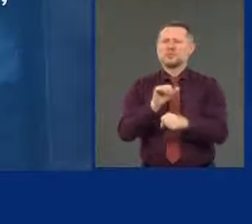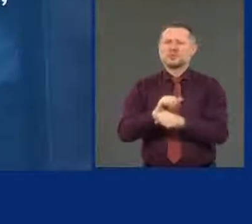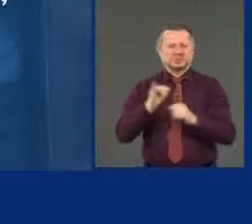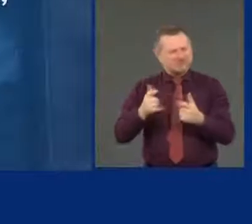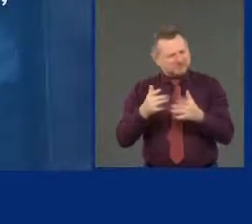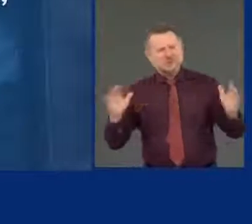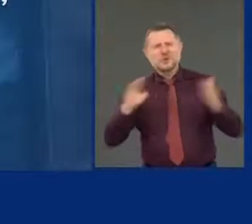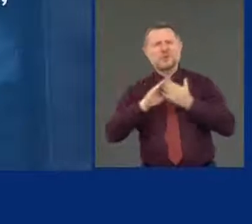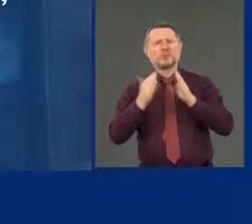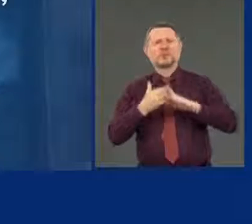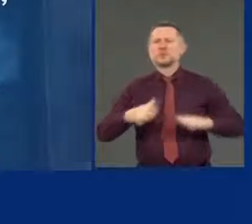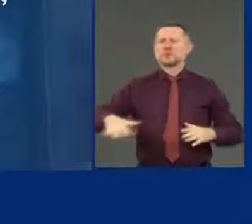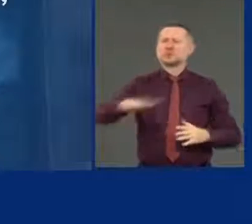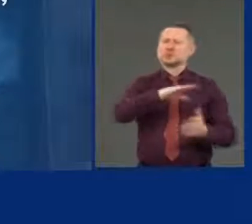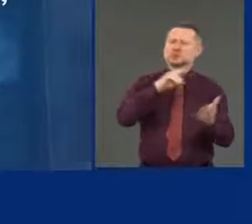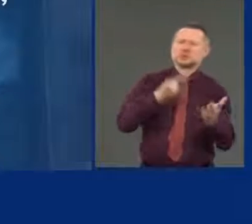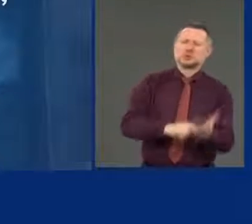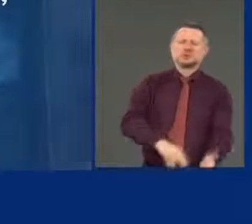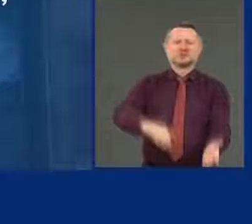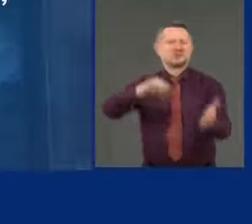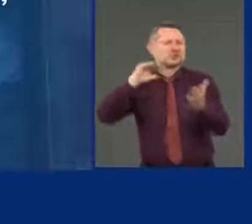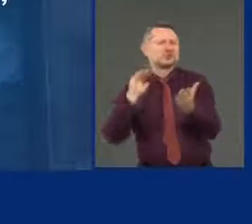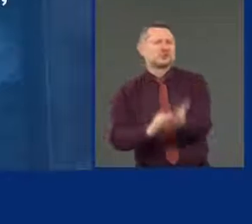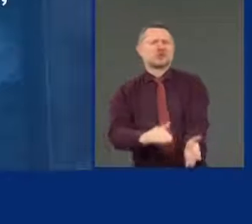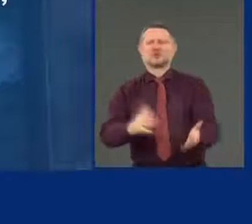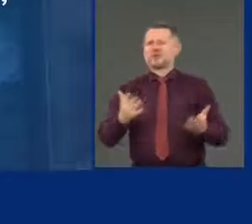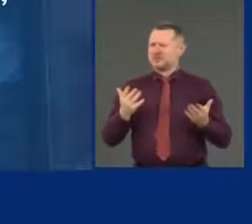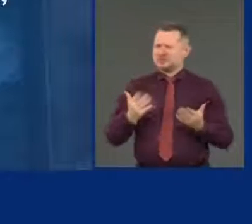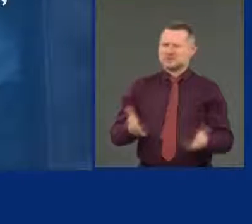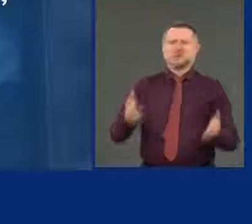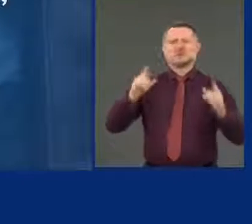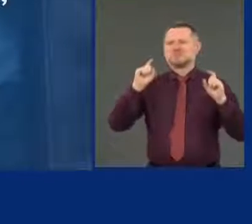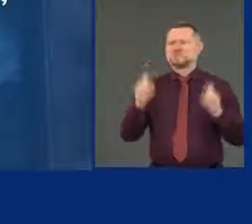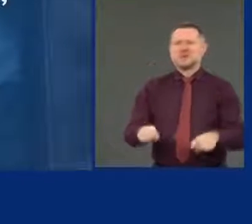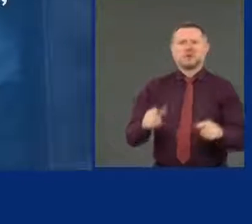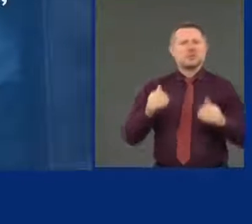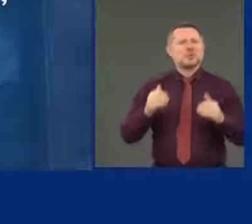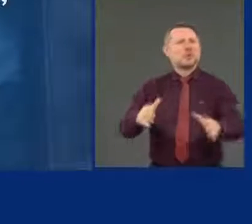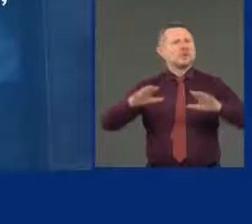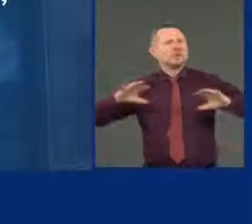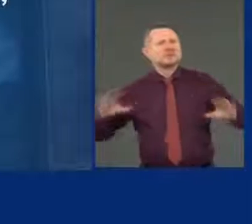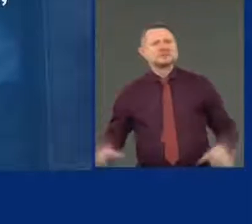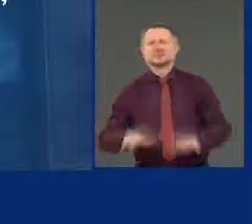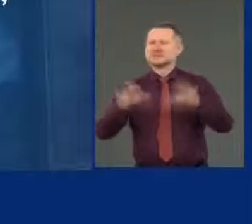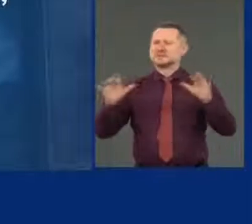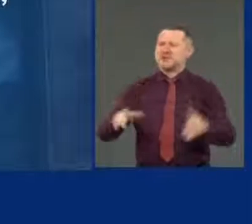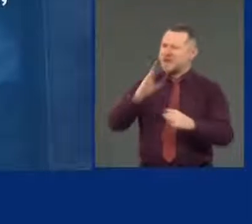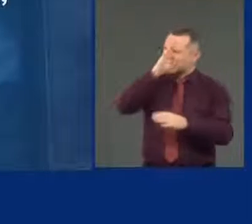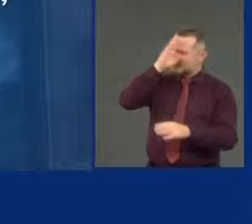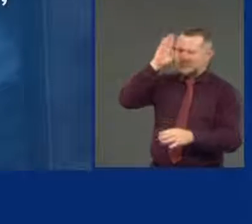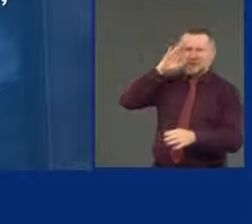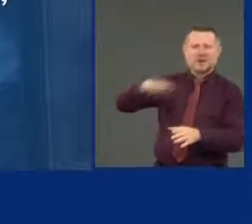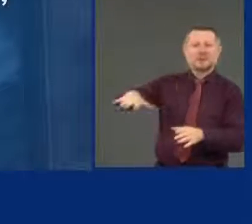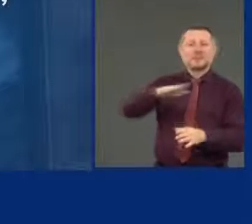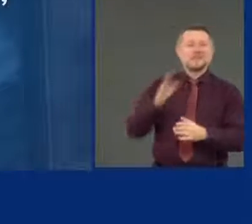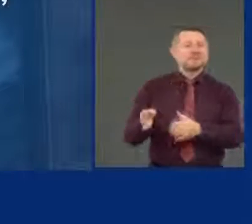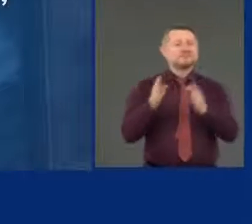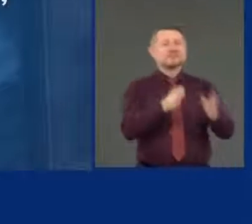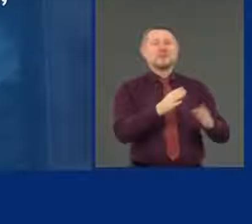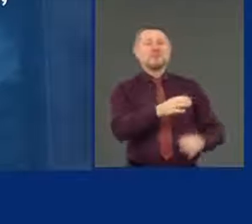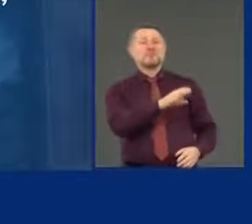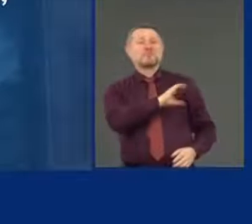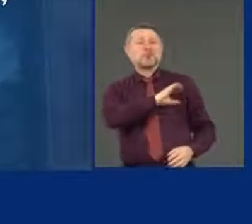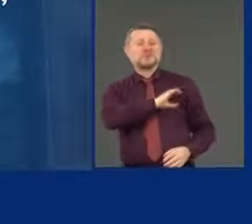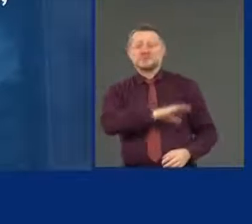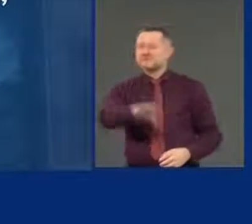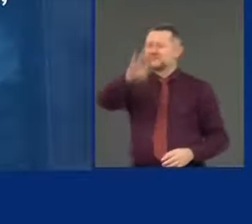the nurses and the doctors to perform phenomenal service in the hospitals. We needed the police, the fire department,